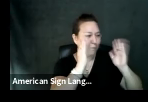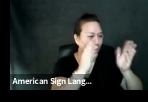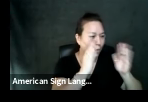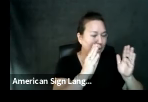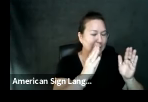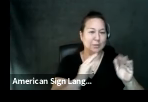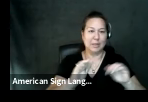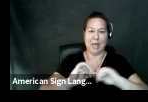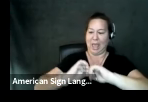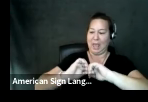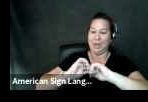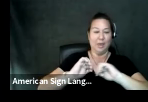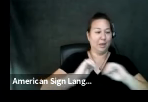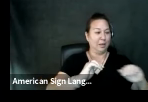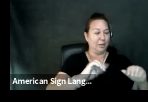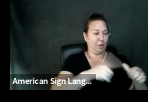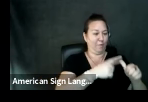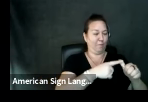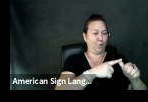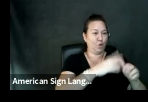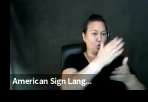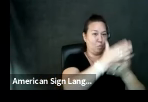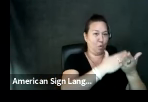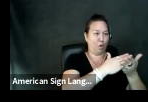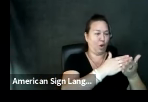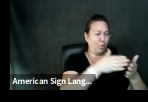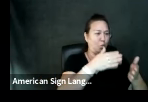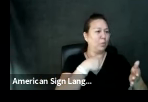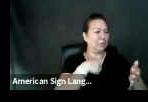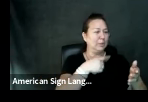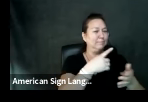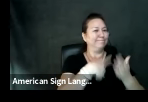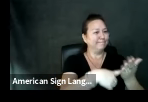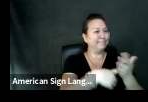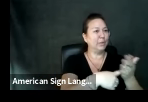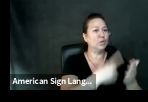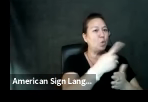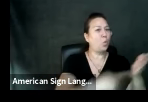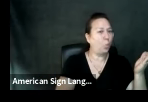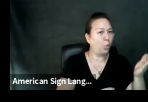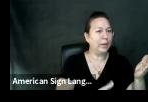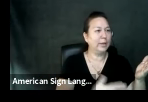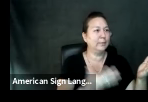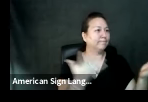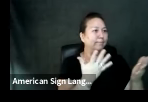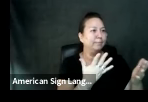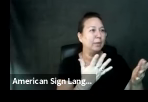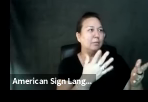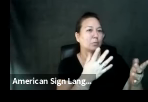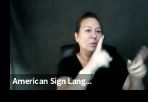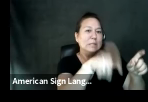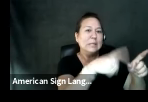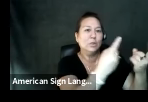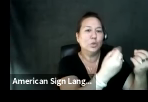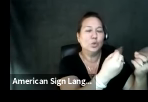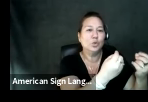and the where portion of it is when all of us as an IEP team get to be creative on how are we going to